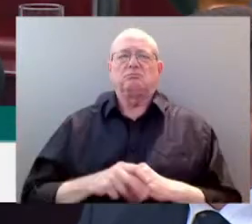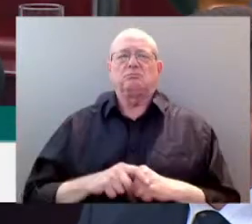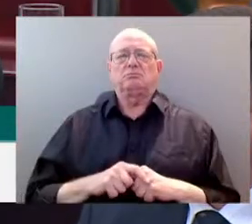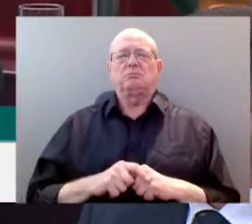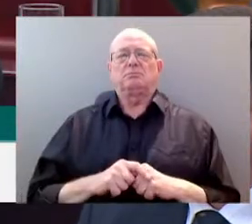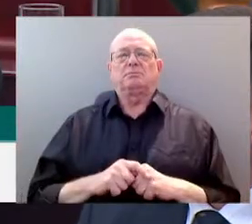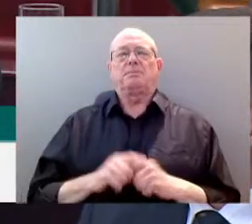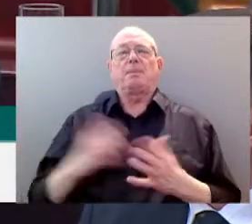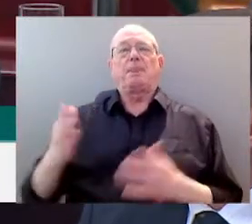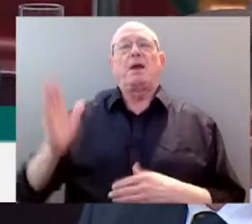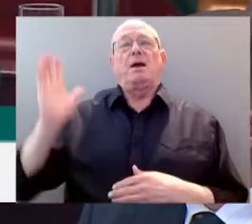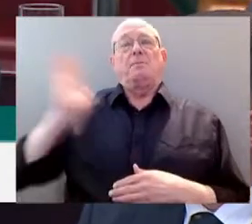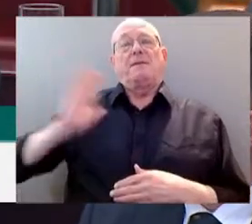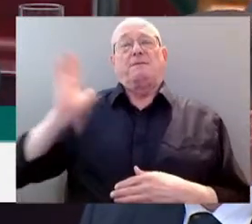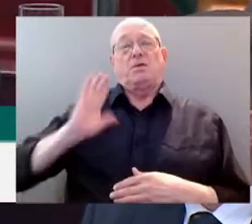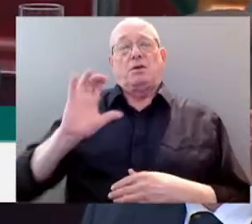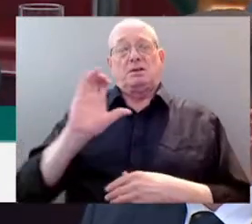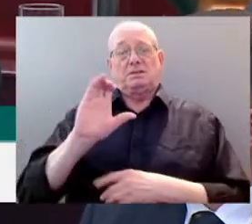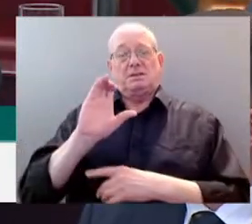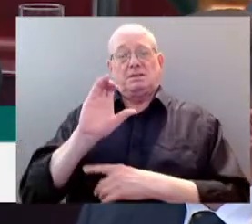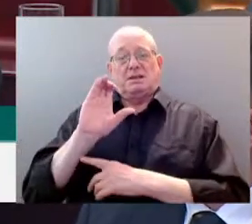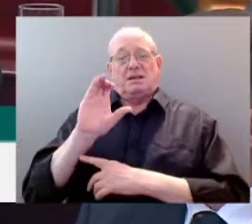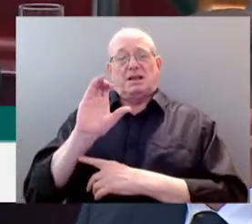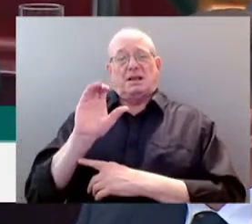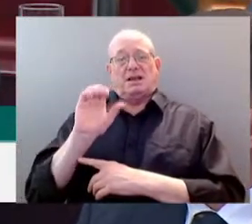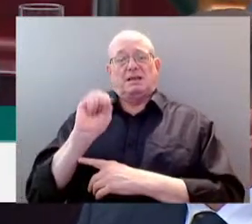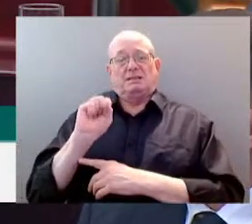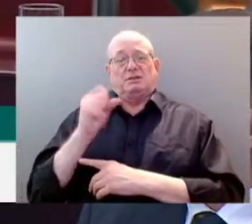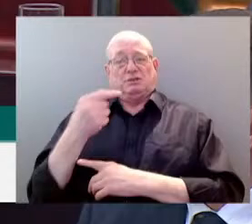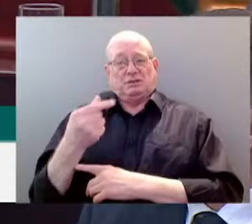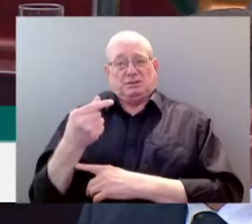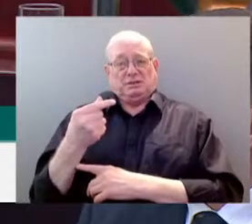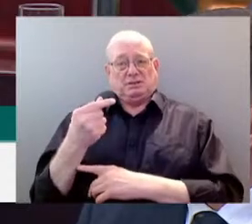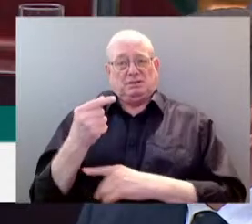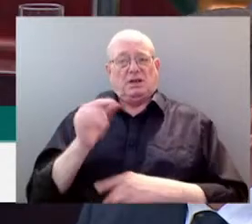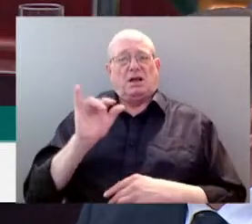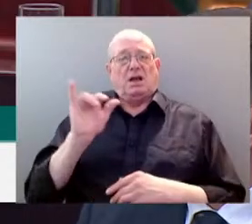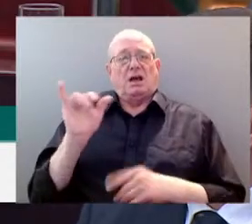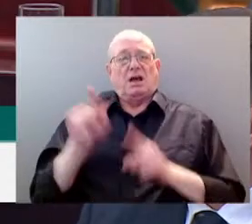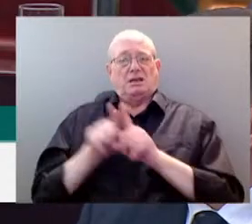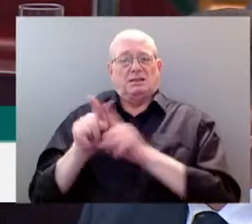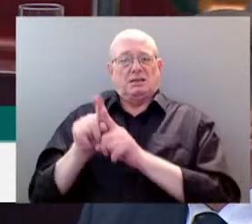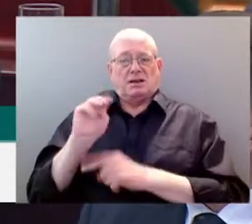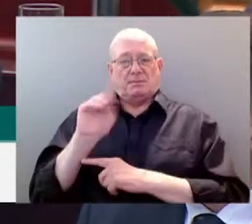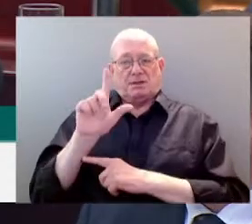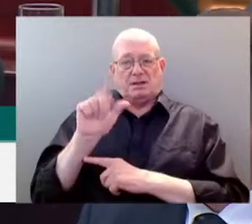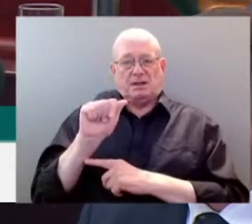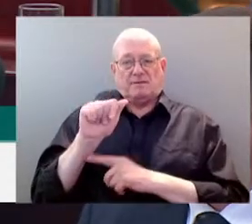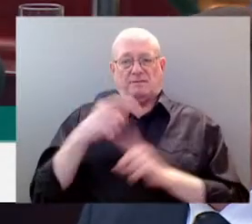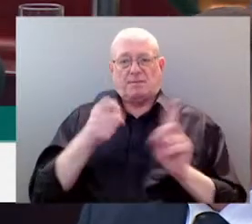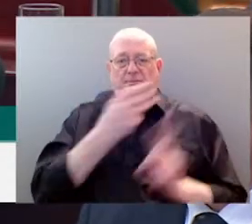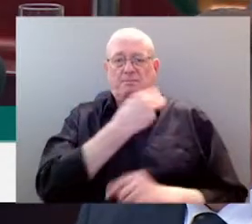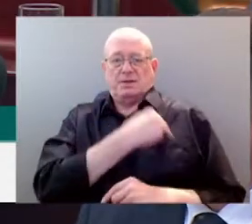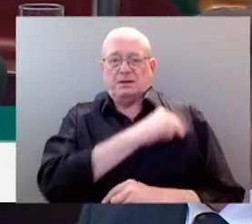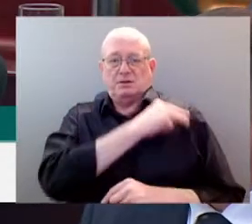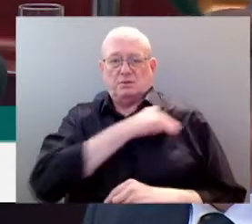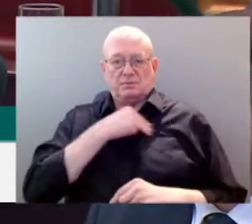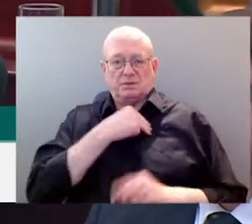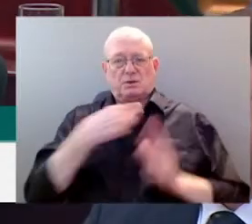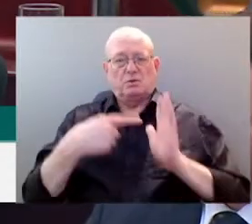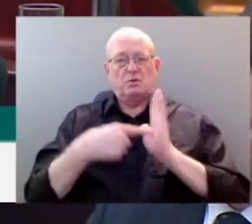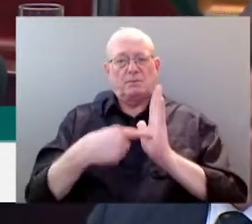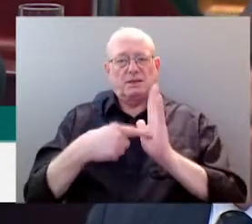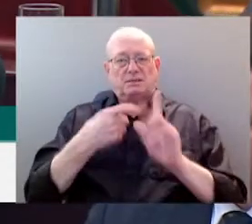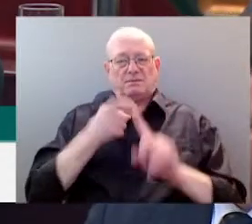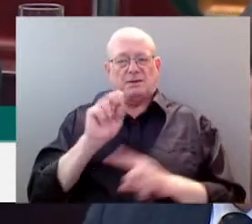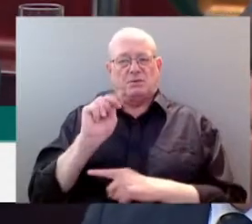goes representative Amos O'Neal from Michigan MLA Kevin Gordon from Manitoba representative David Monson from North Dakota MPP Ernie Hardman